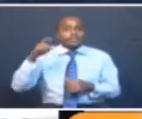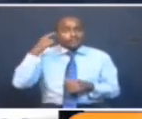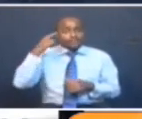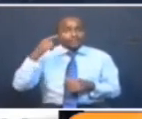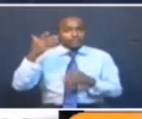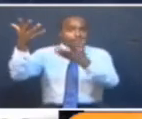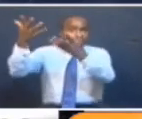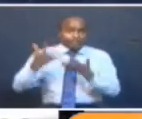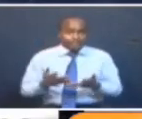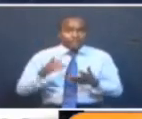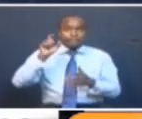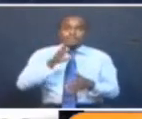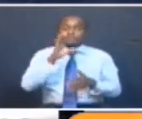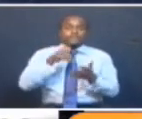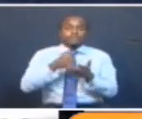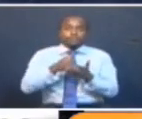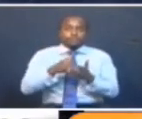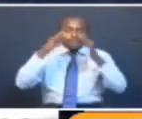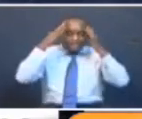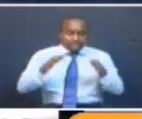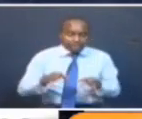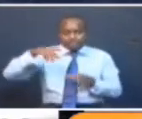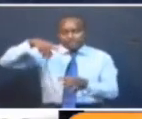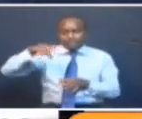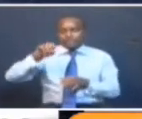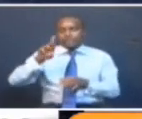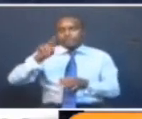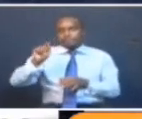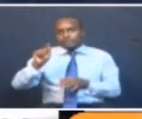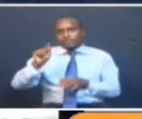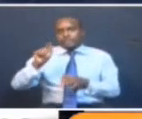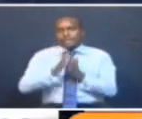parcel of every decisions at the port, at the railways. Yeah.